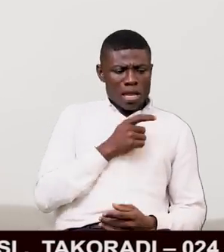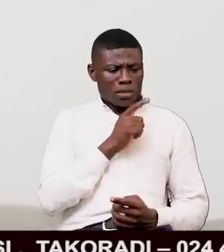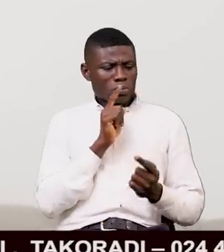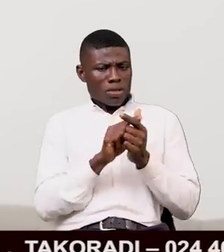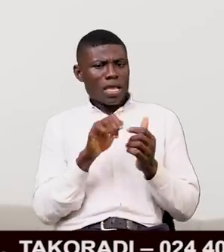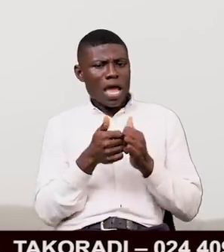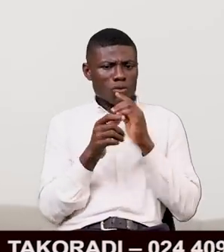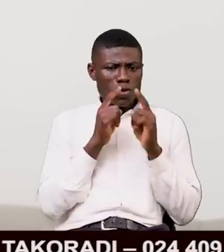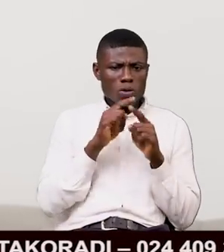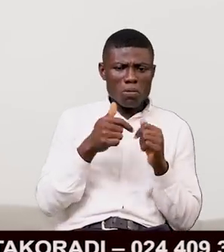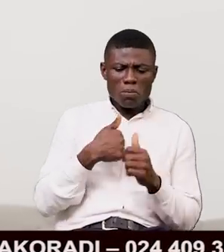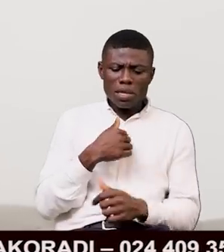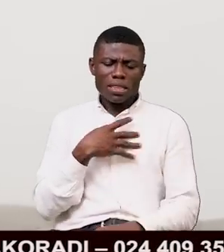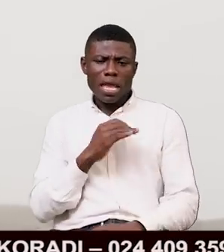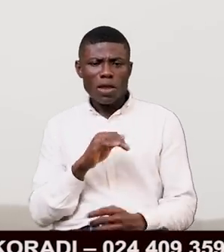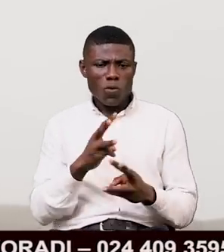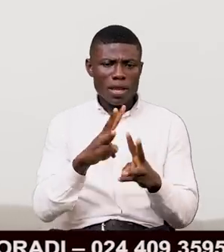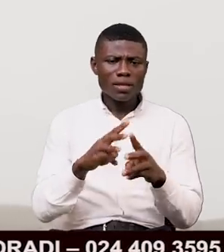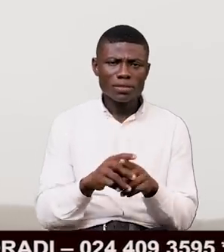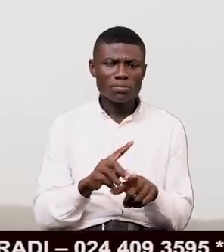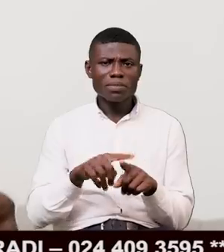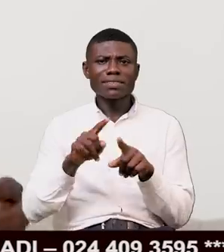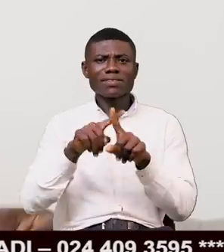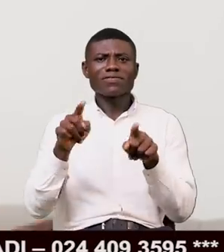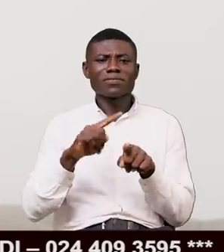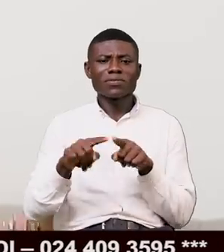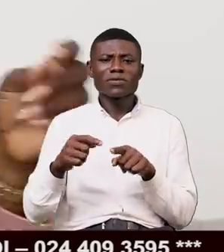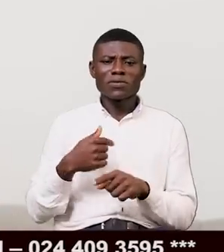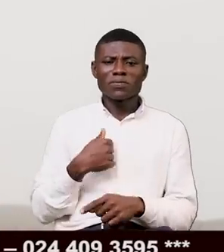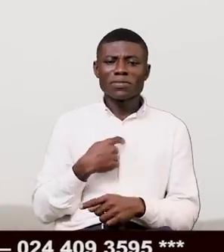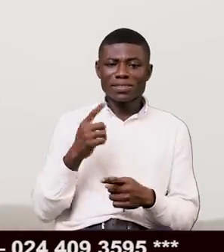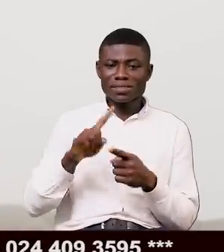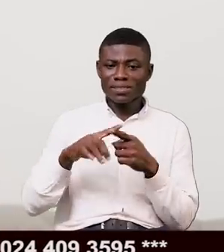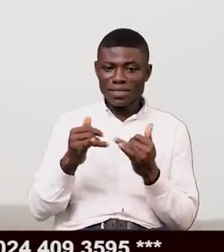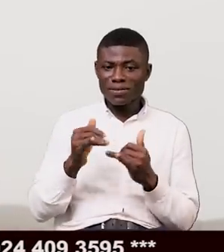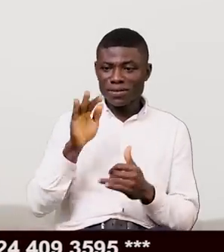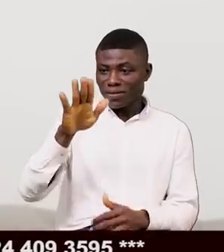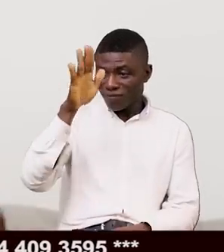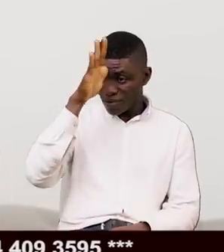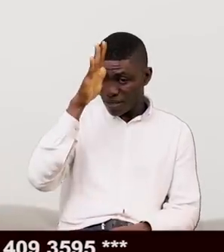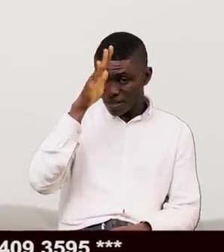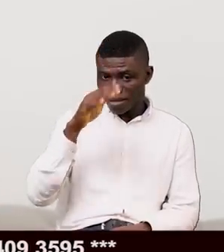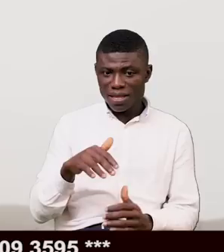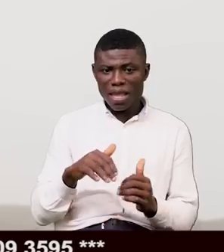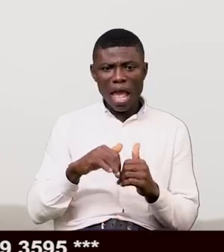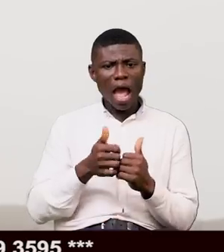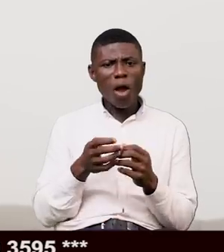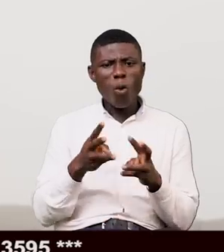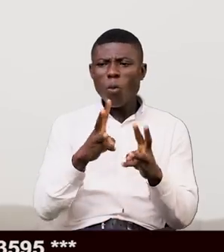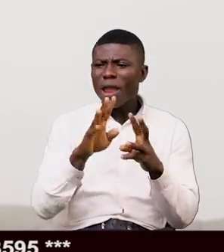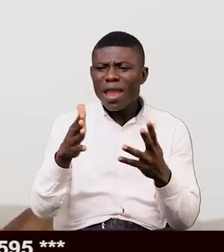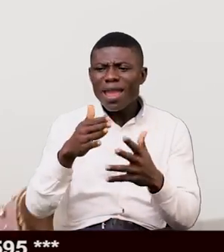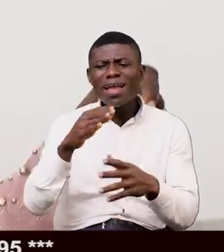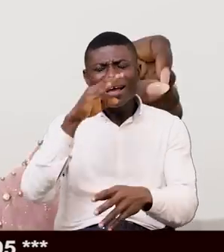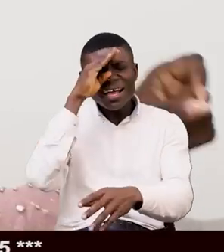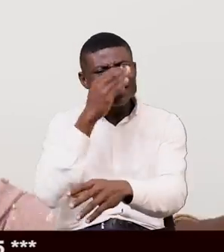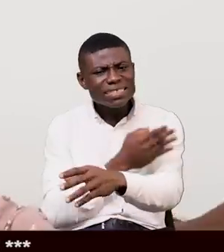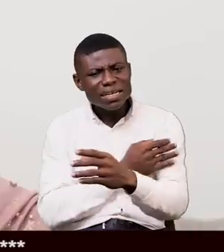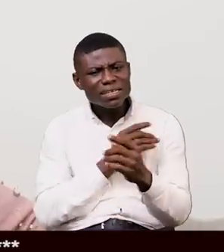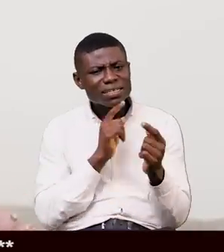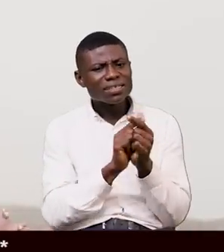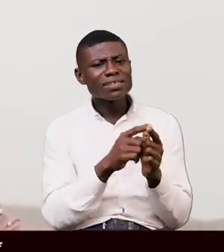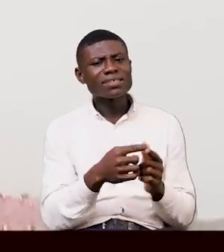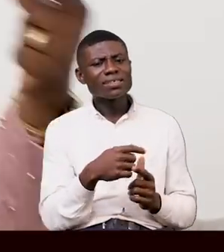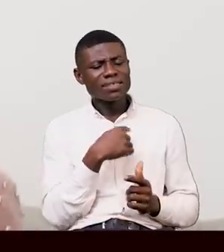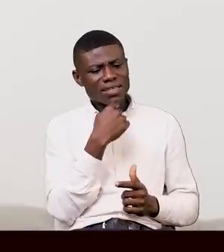nche me peno no sa ne ma no eti besin papa kwa ne nwa nwa se obisa se e ye dan e na